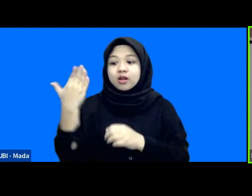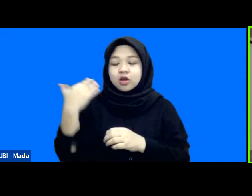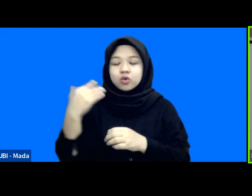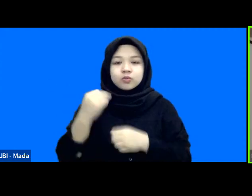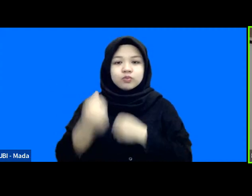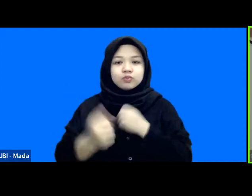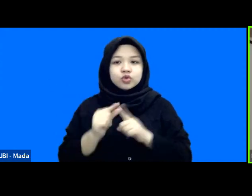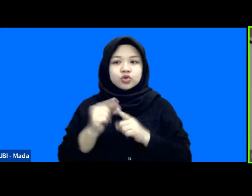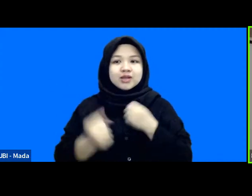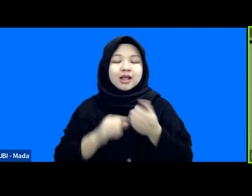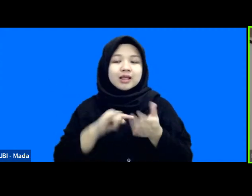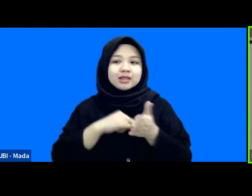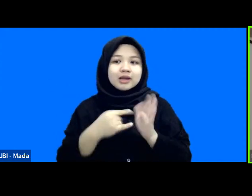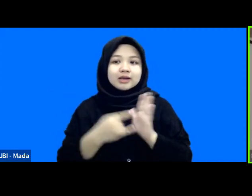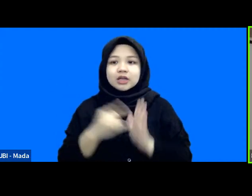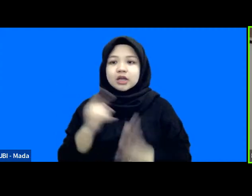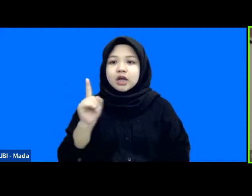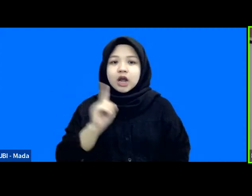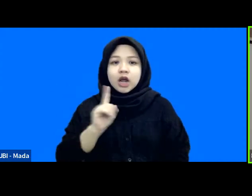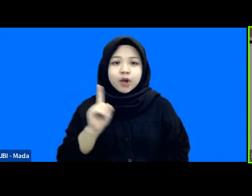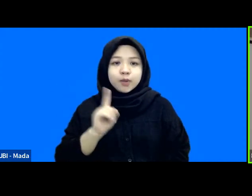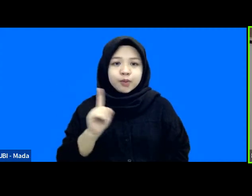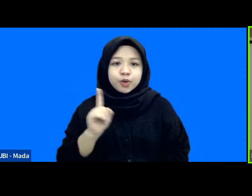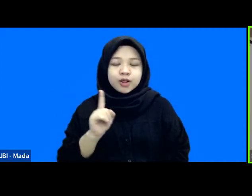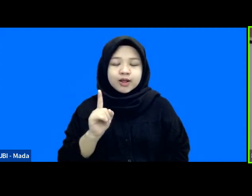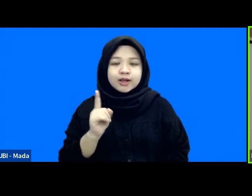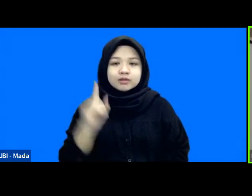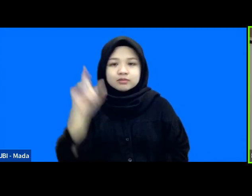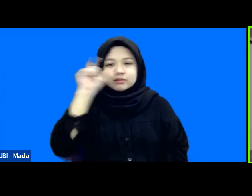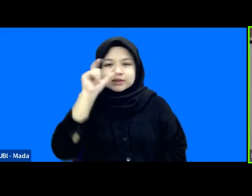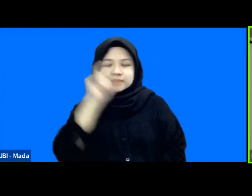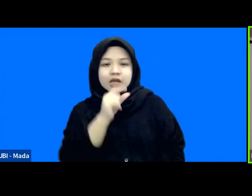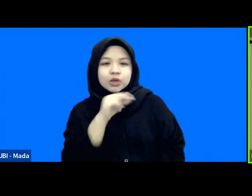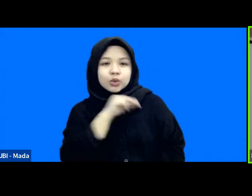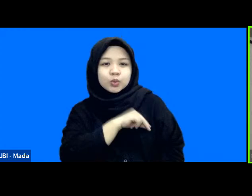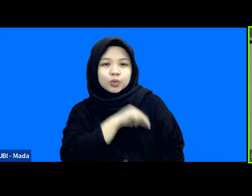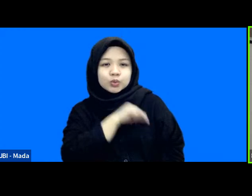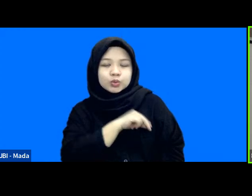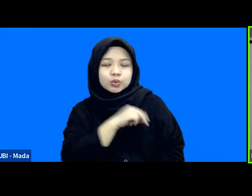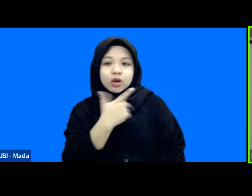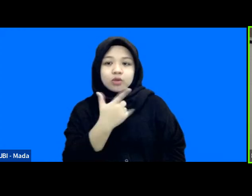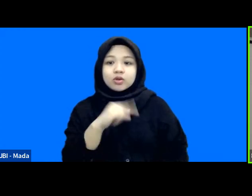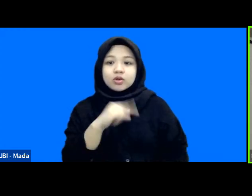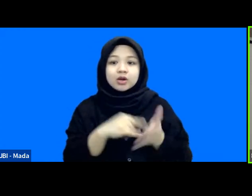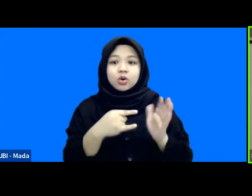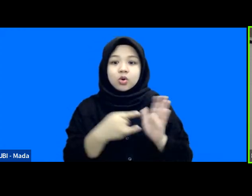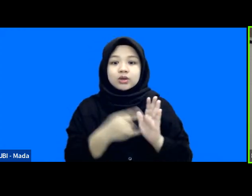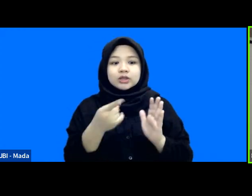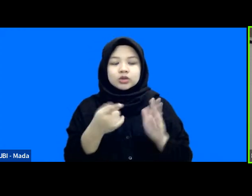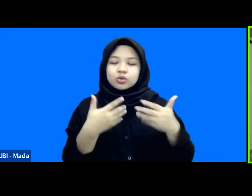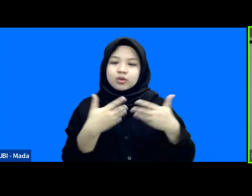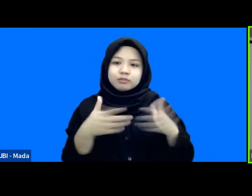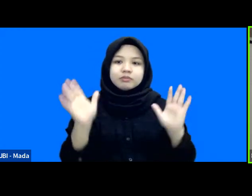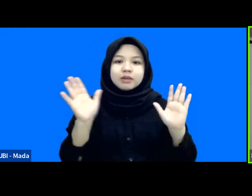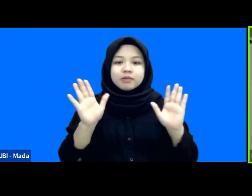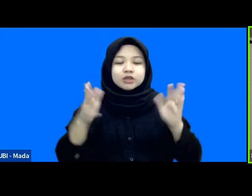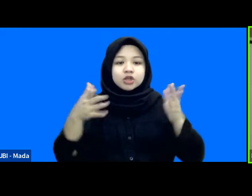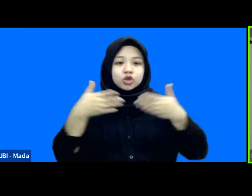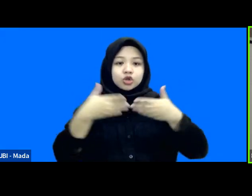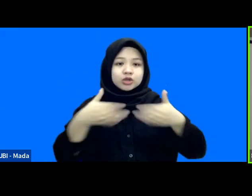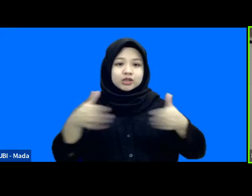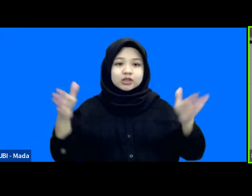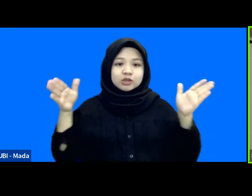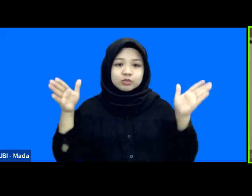are important points that we must keep in mind. And free and open technologies are quite popular. For example, the slides that I presented was using